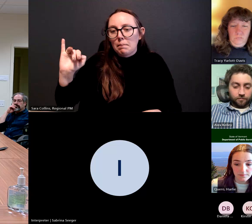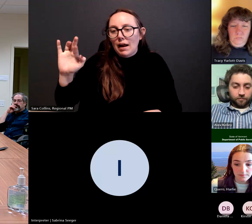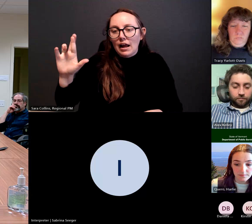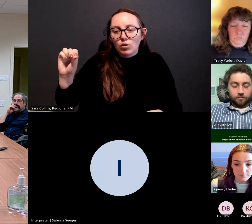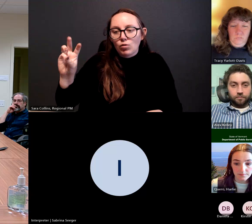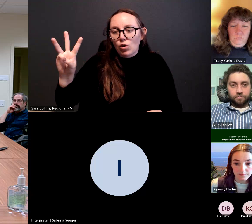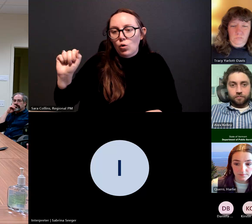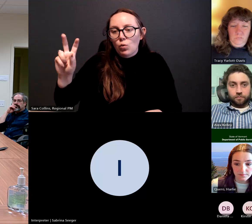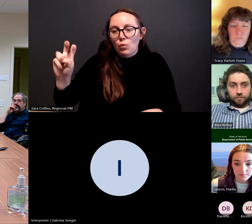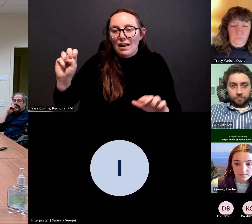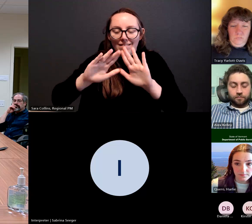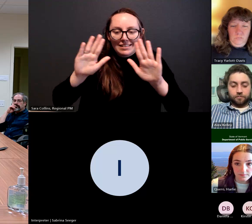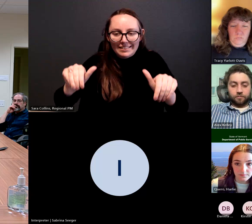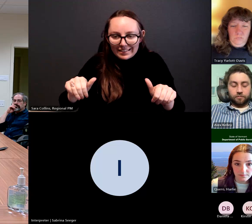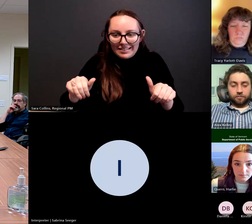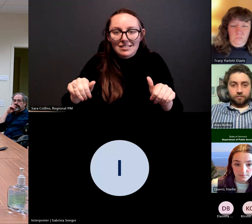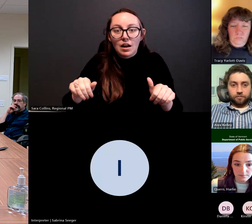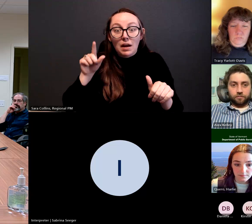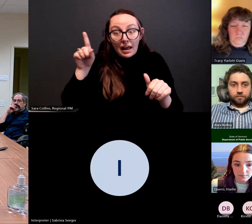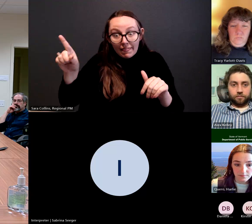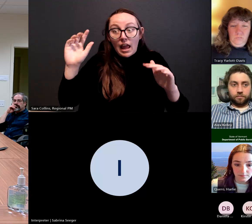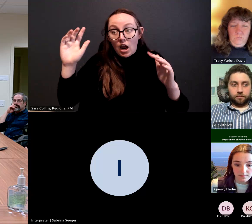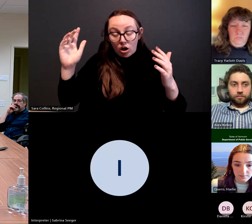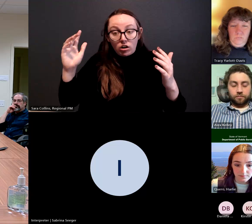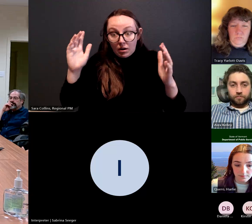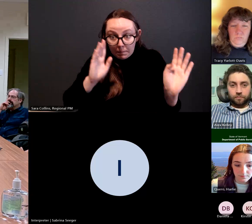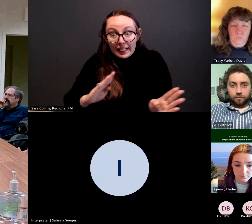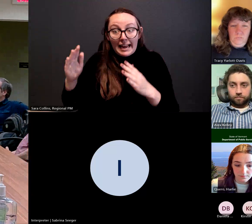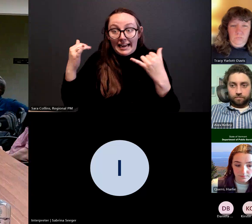million upgrade,